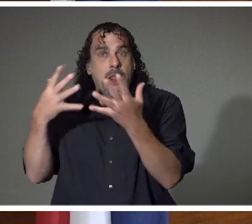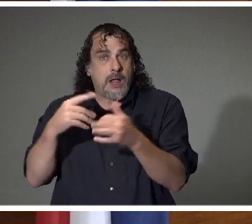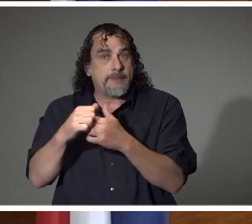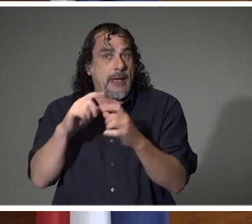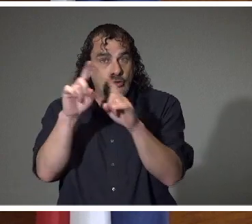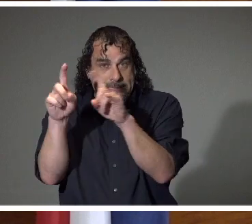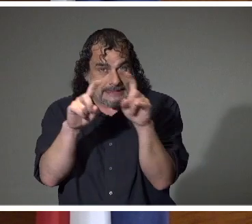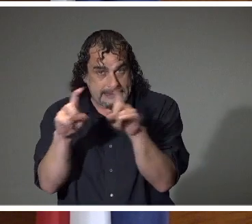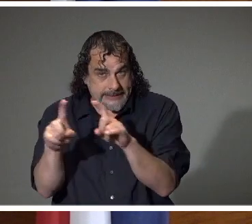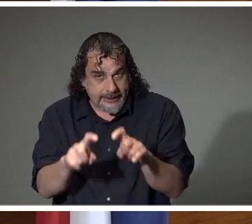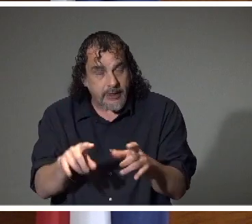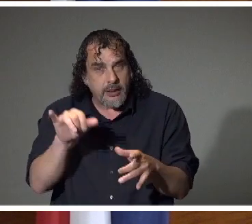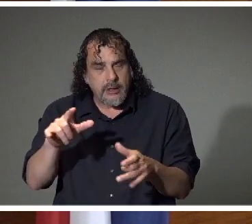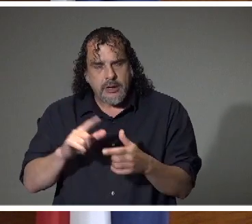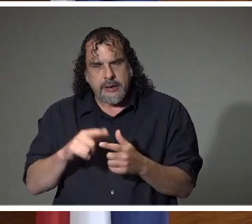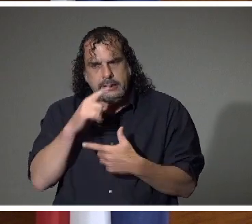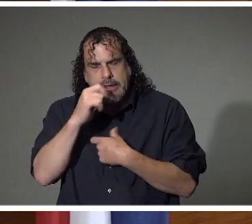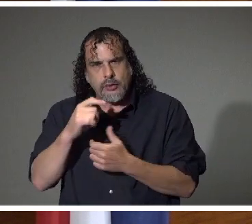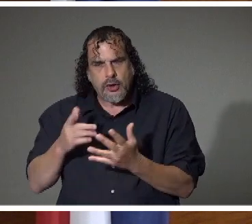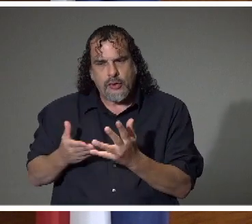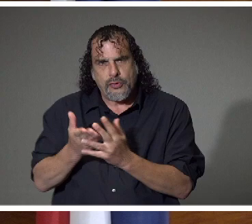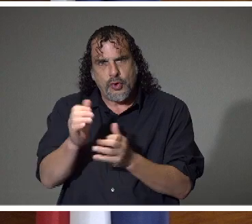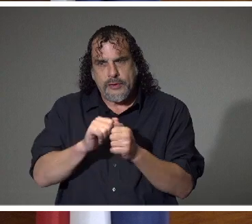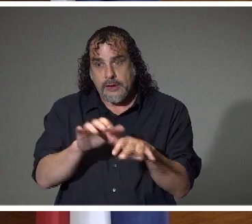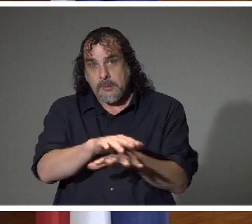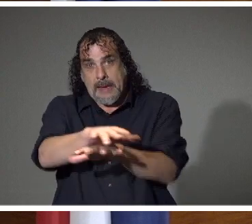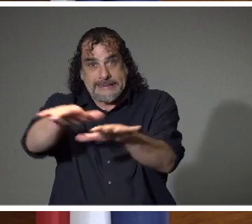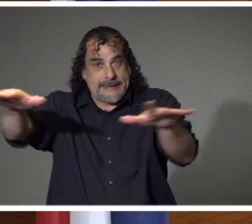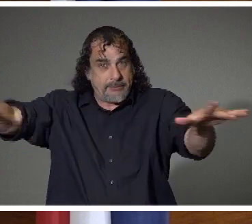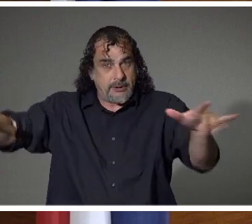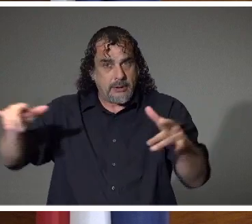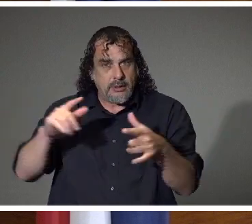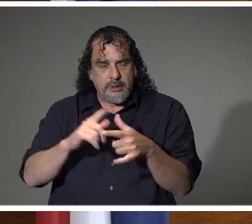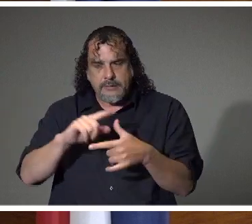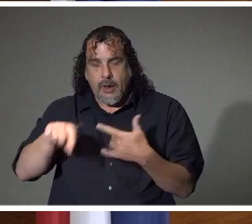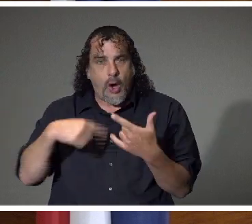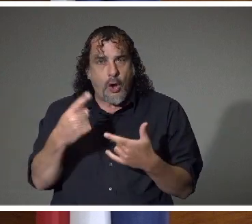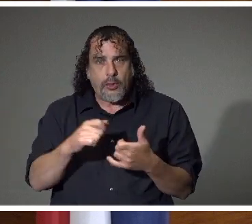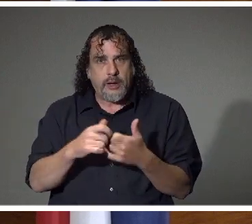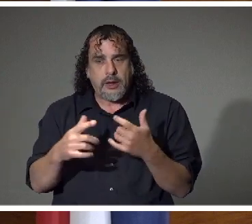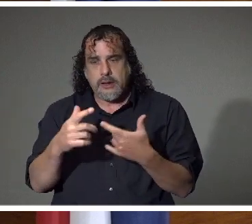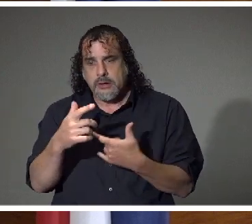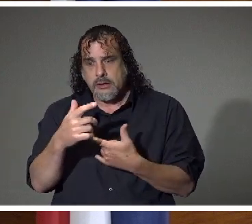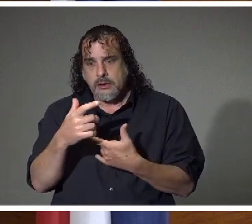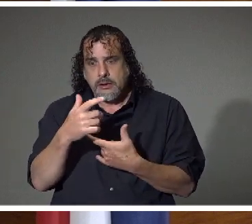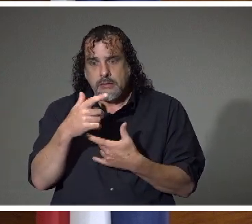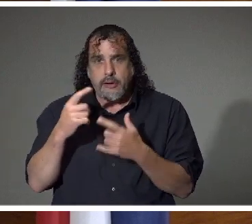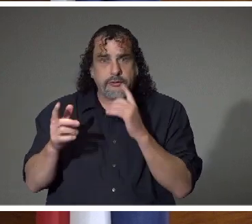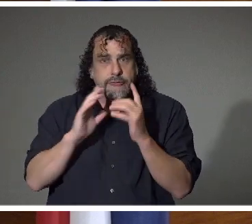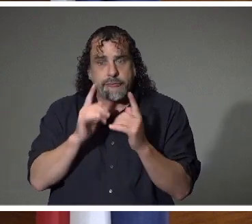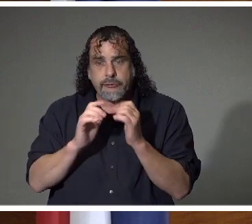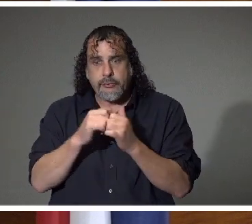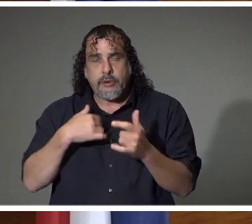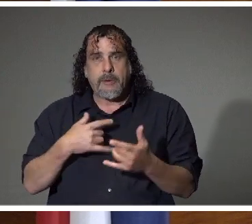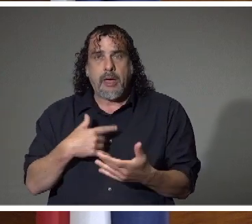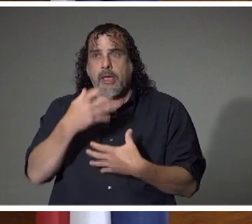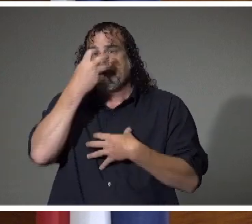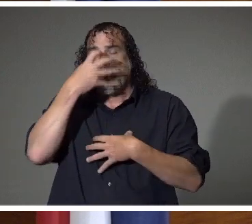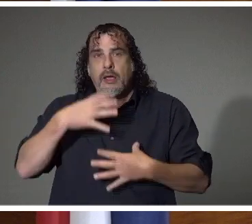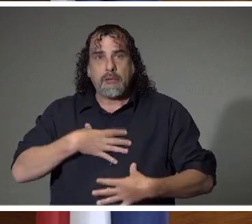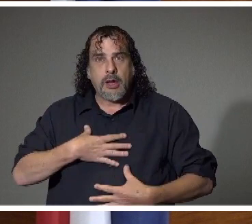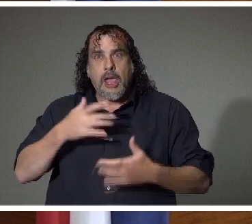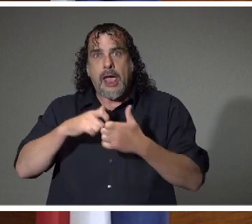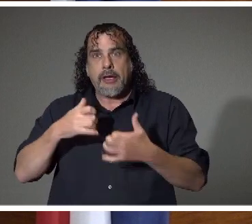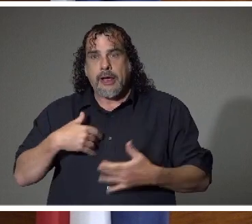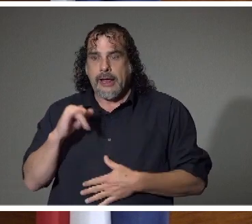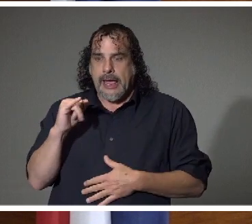It's interesting through this pandemic. For weeks and weeks, the only conversation that was had was how many ventilators do you have and how many ICU beds